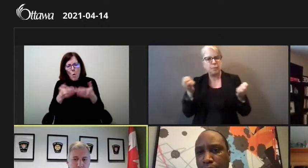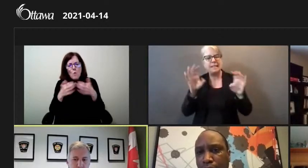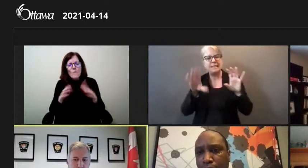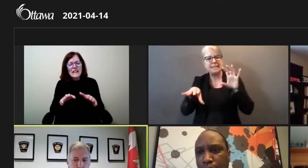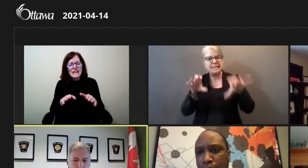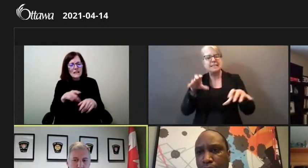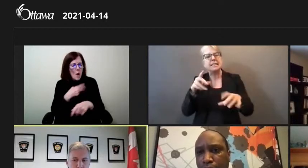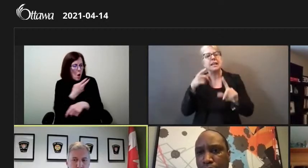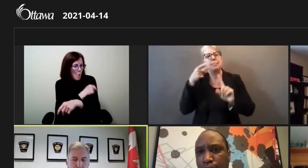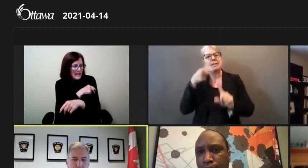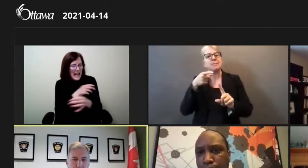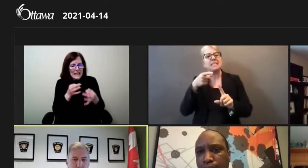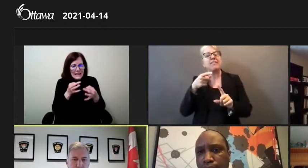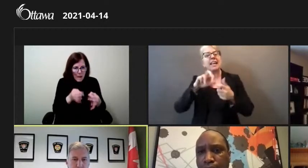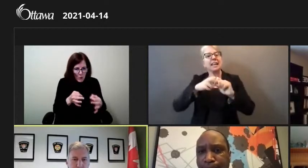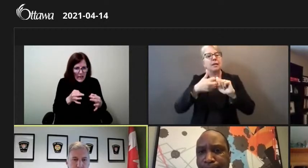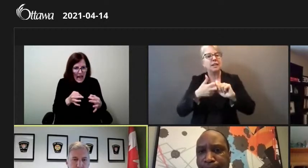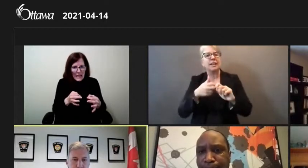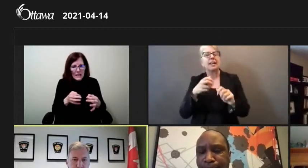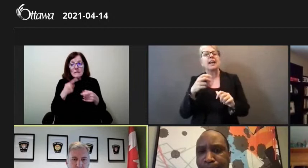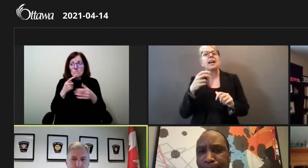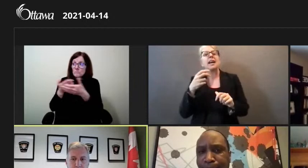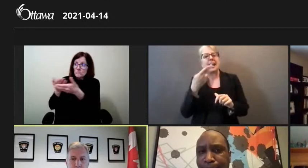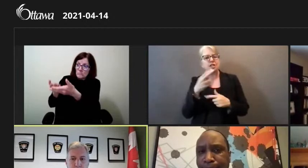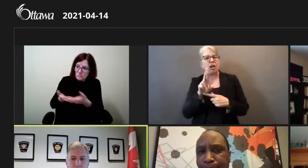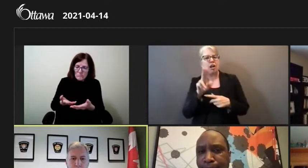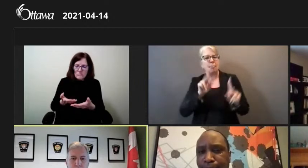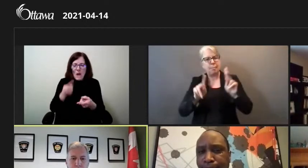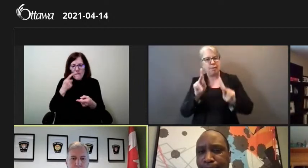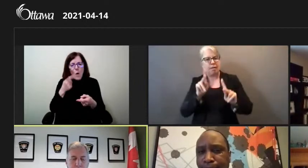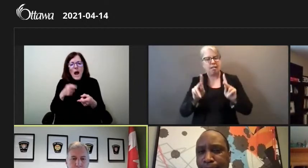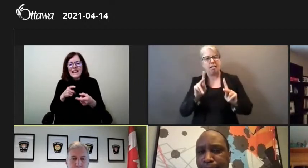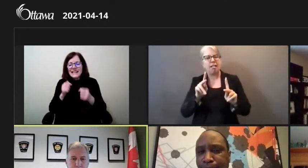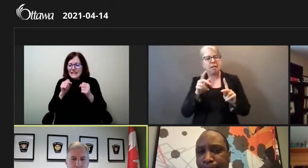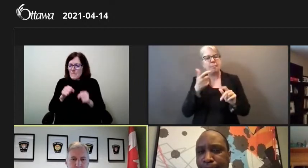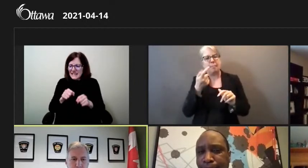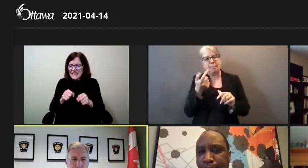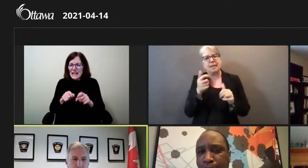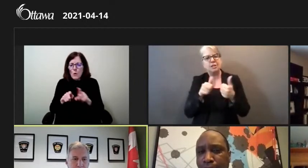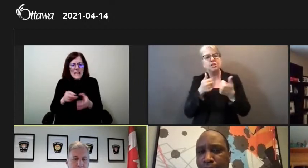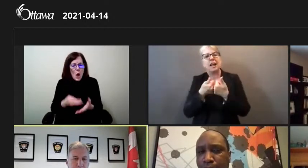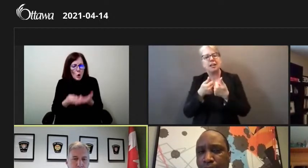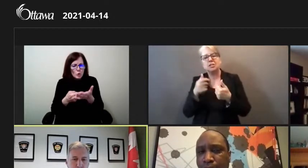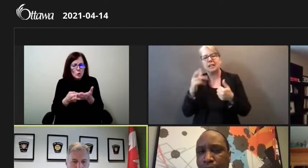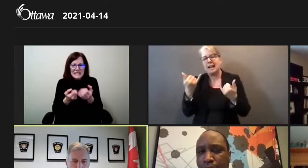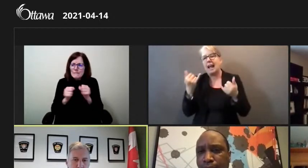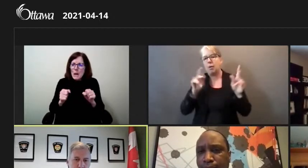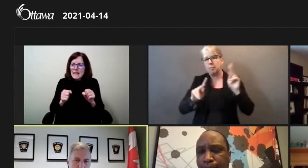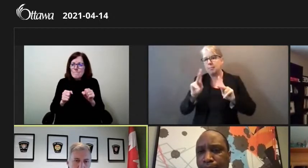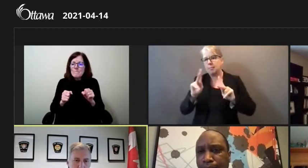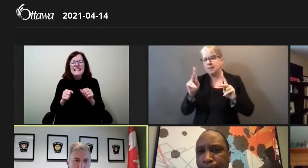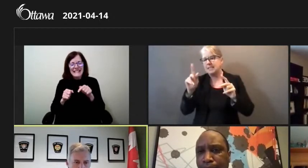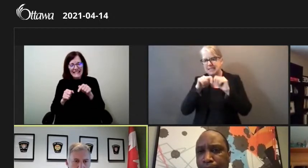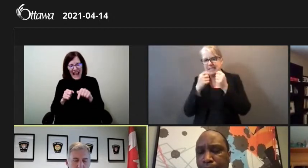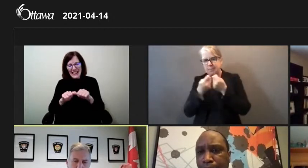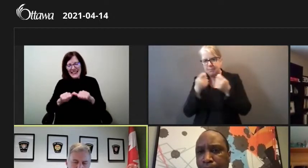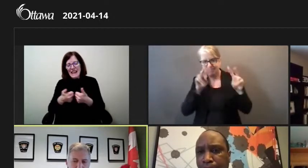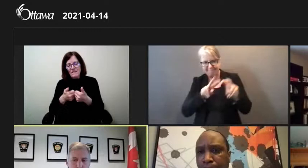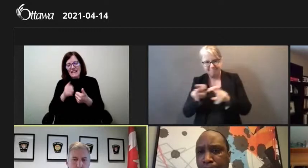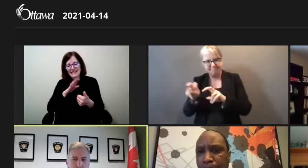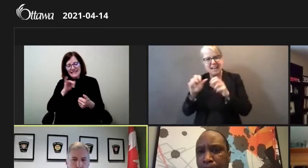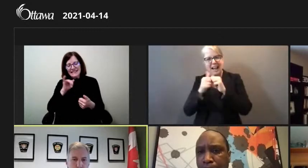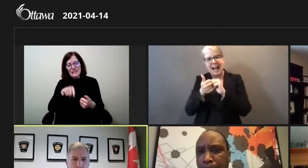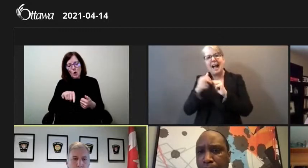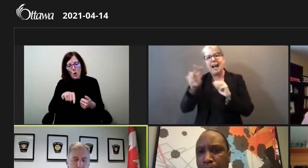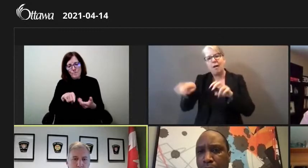on the human resource side that is a bit of a challenge. But the team is looking at that. And you're right, it's the public health team, but